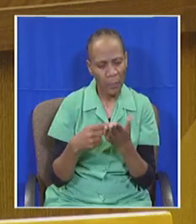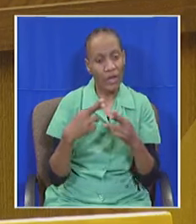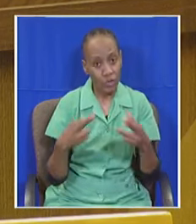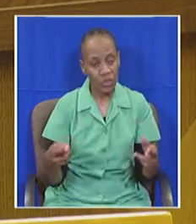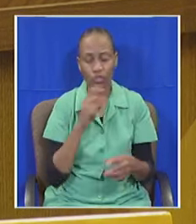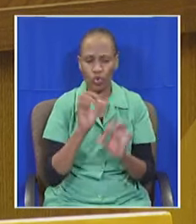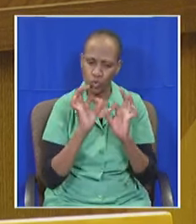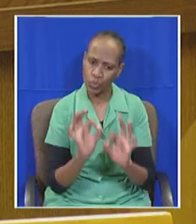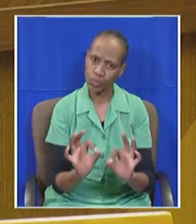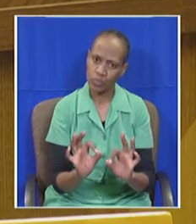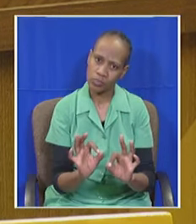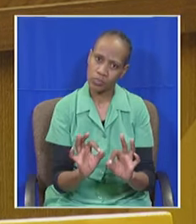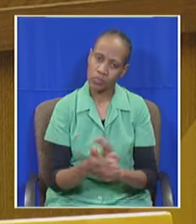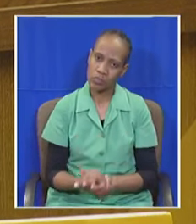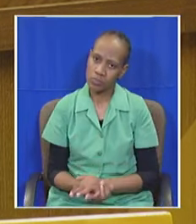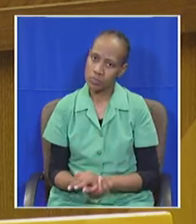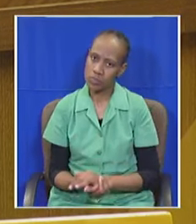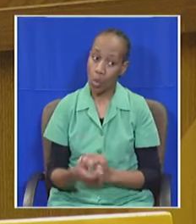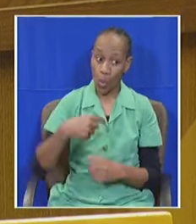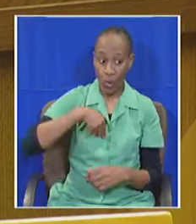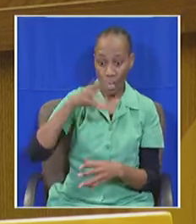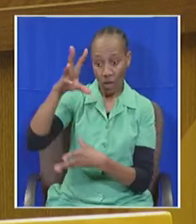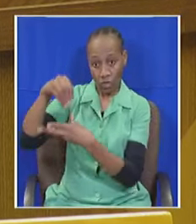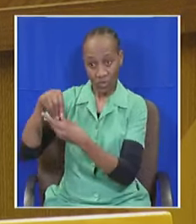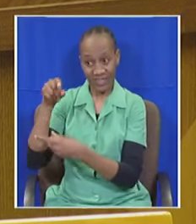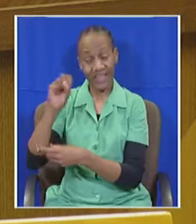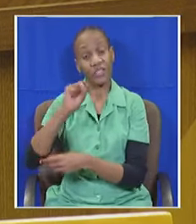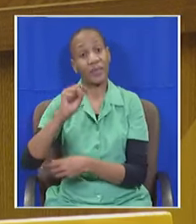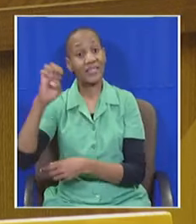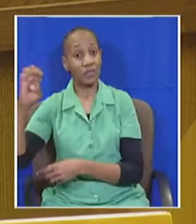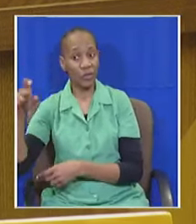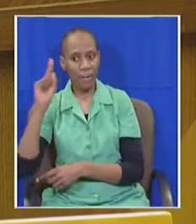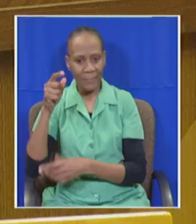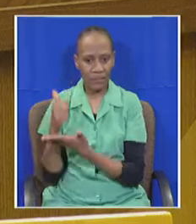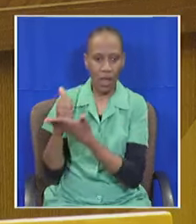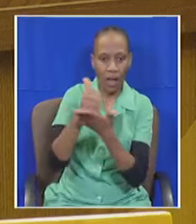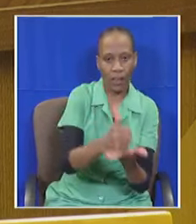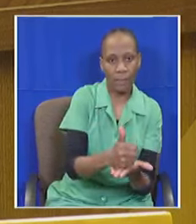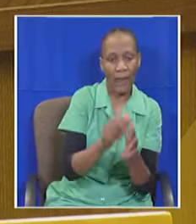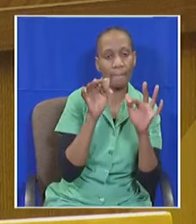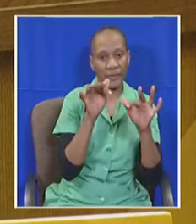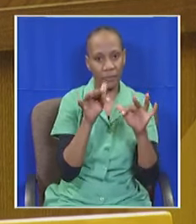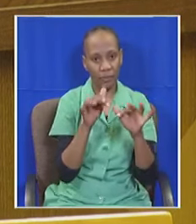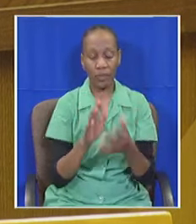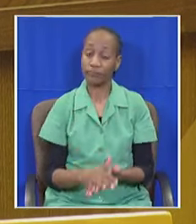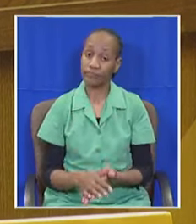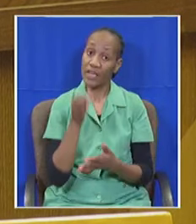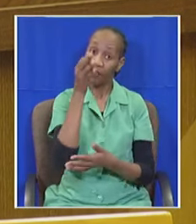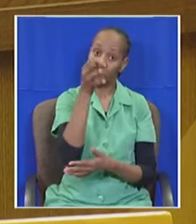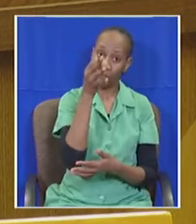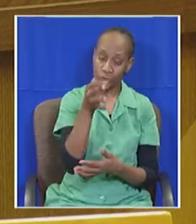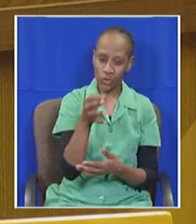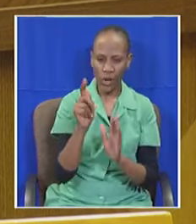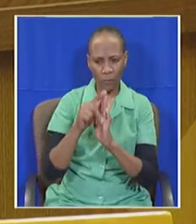resources. Our involvement in space exploration must benefit humanity. And in future, these groups must